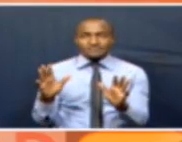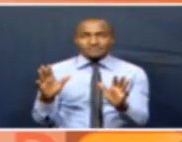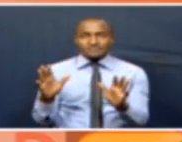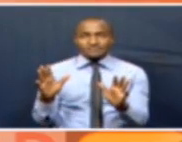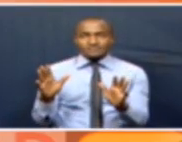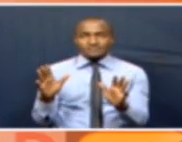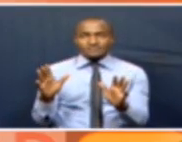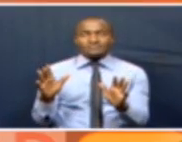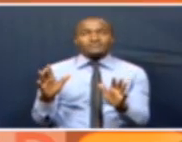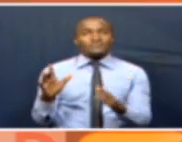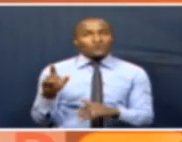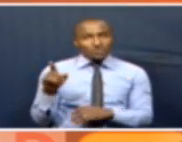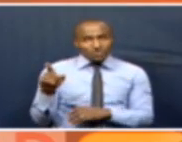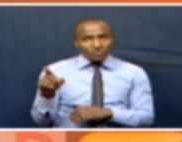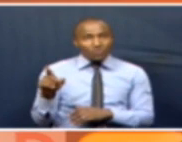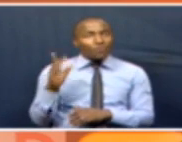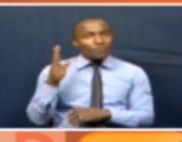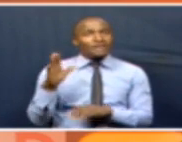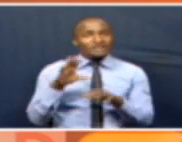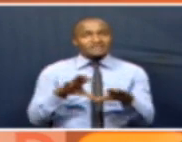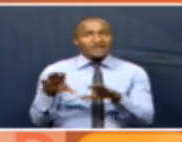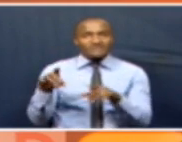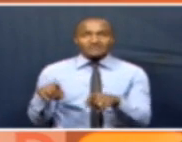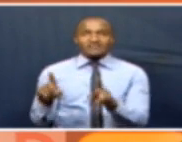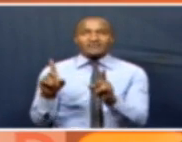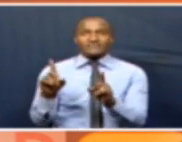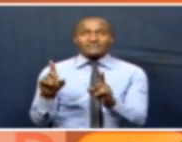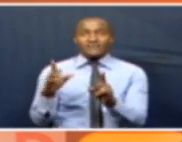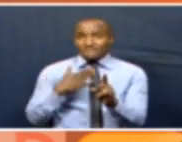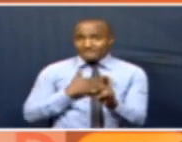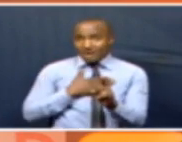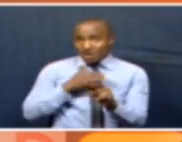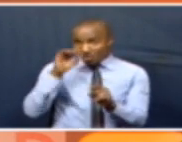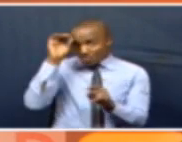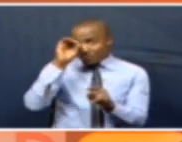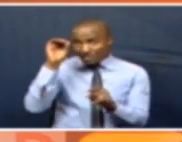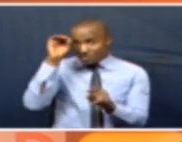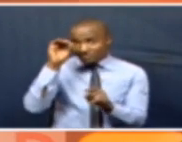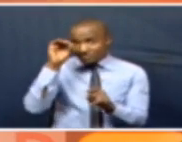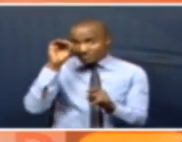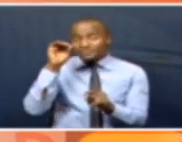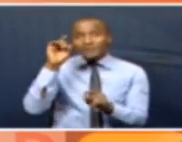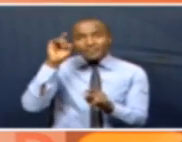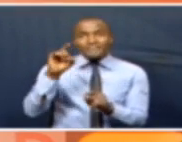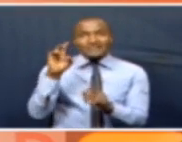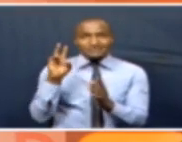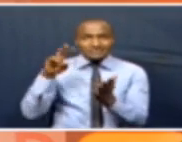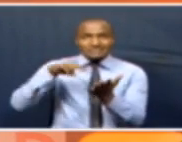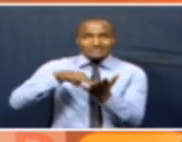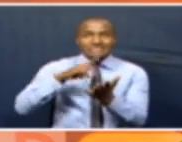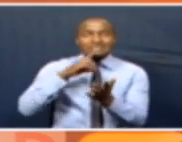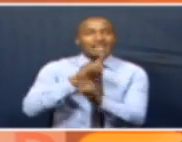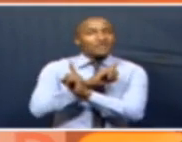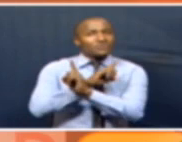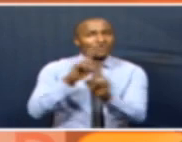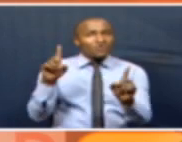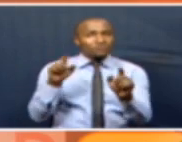you will be the only one to blame. My view is you stand up and say no more